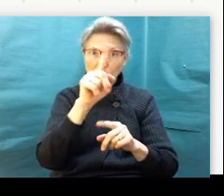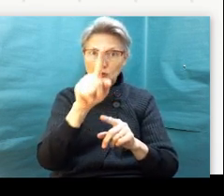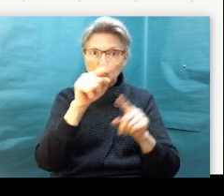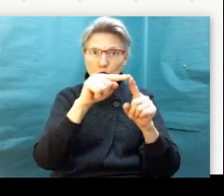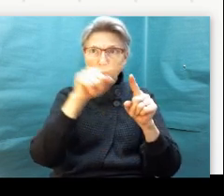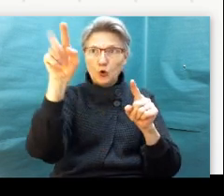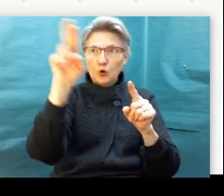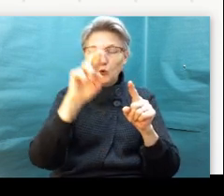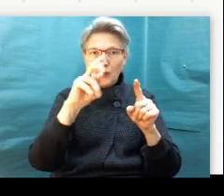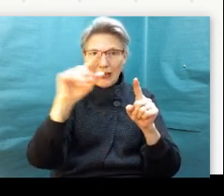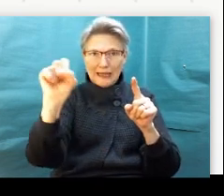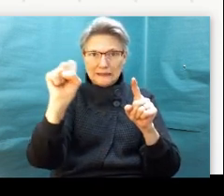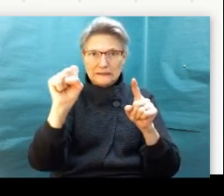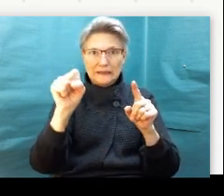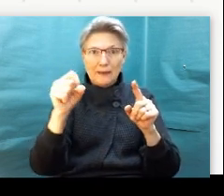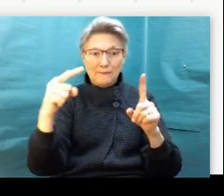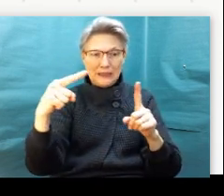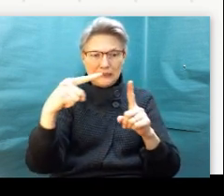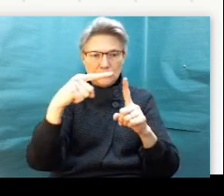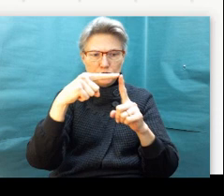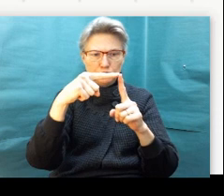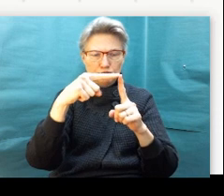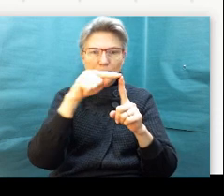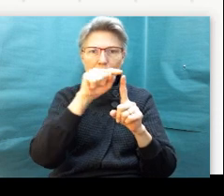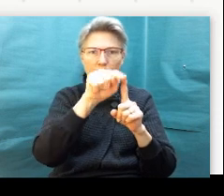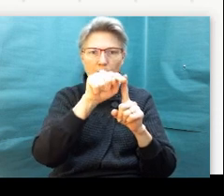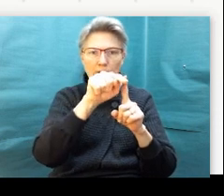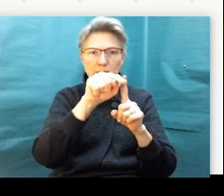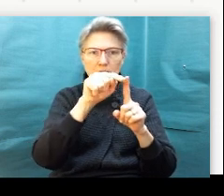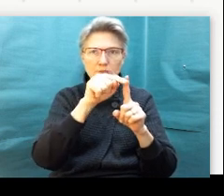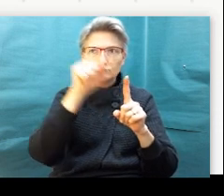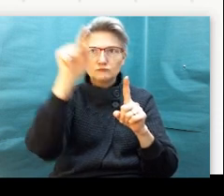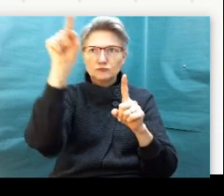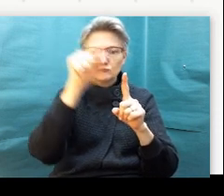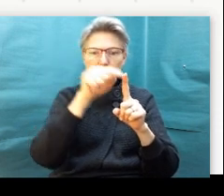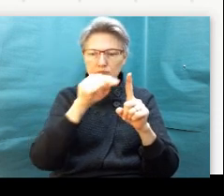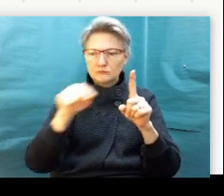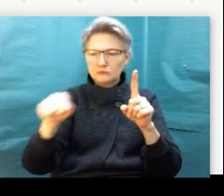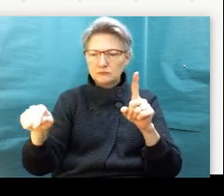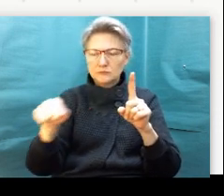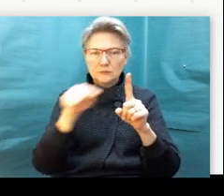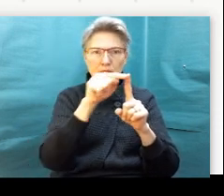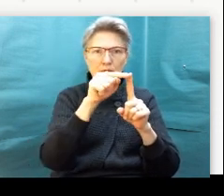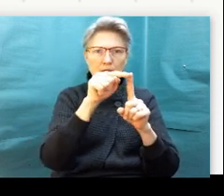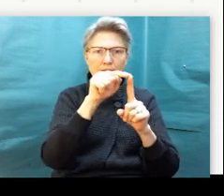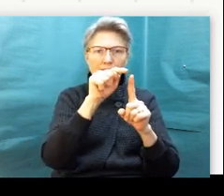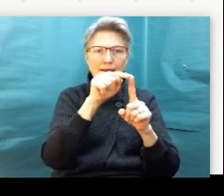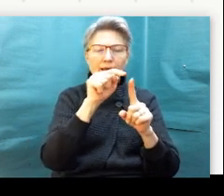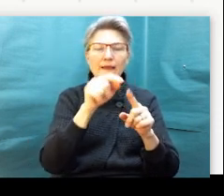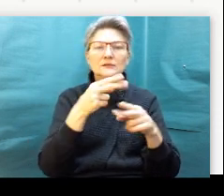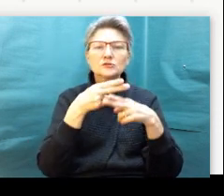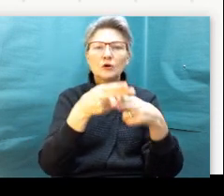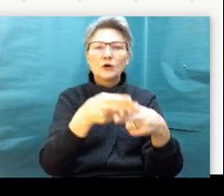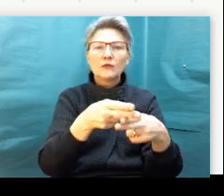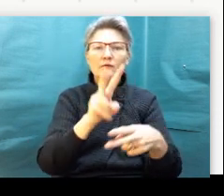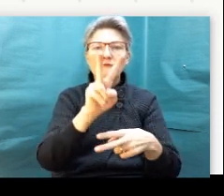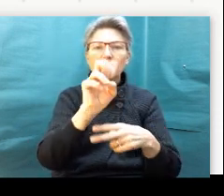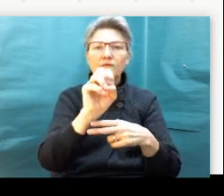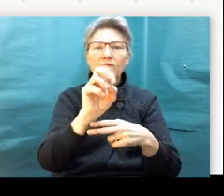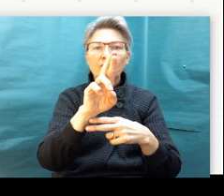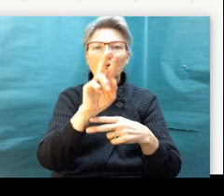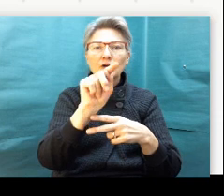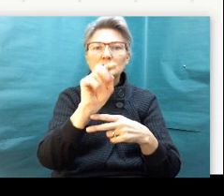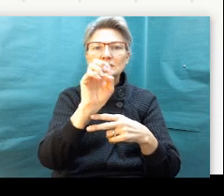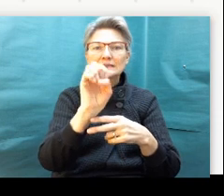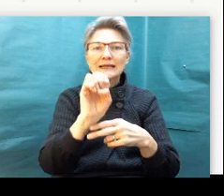meet, see how it's a ray because it's continuing in one direction and it has a starting point. The point